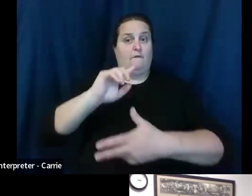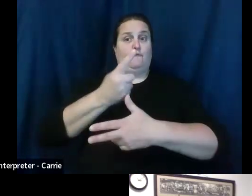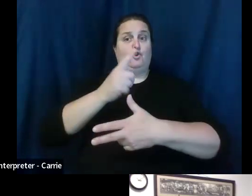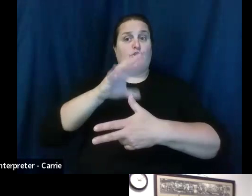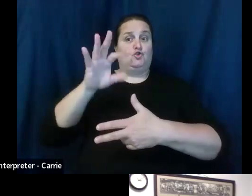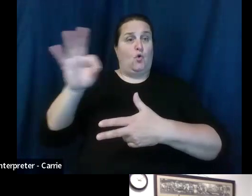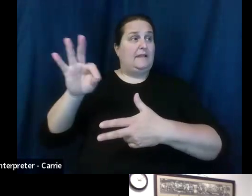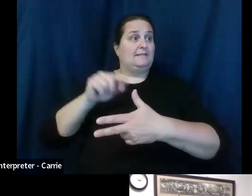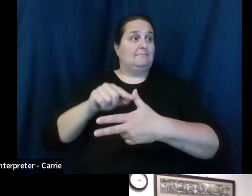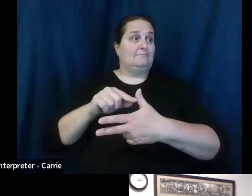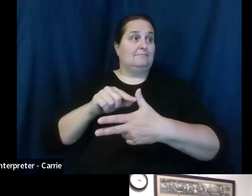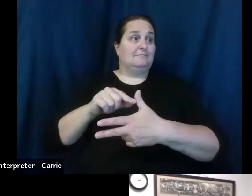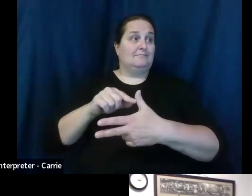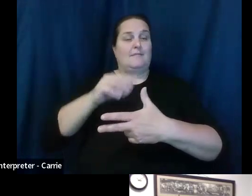sister.